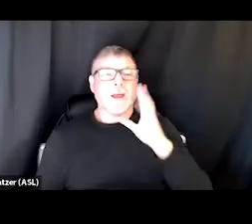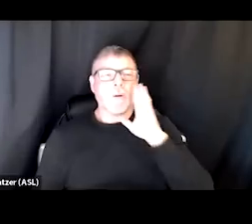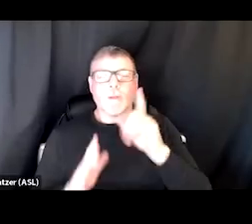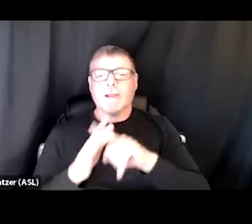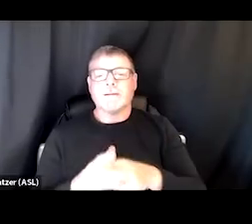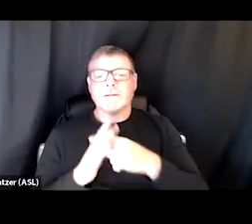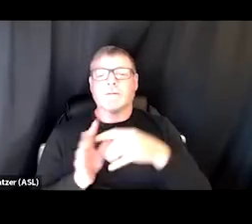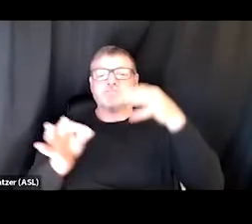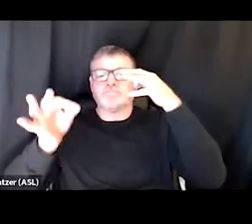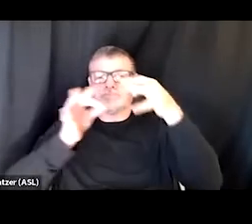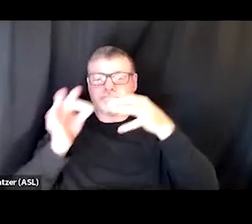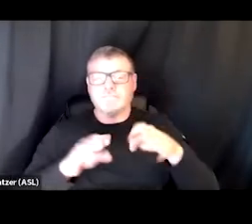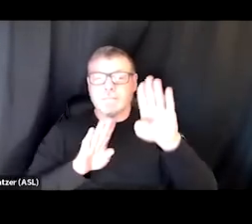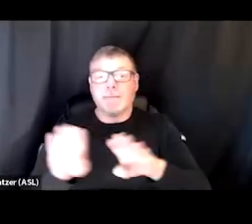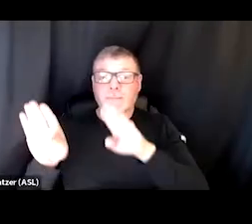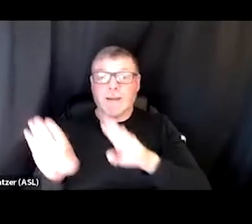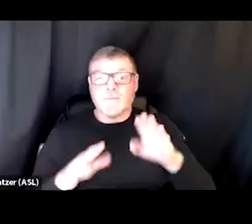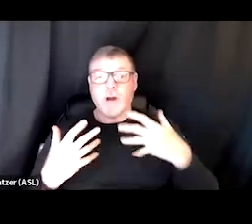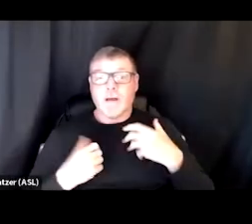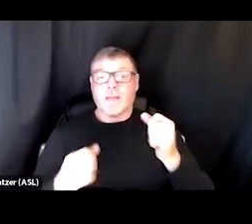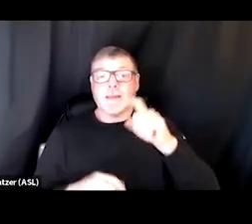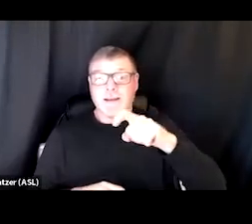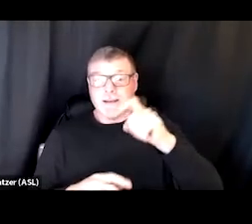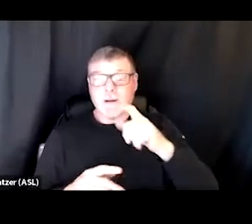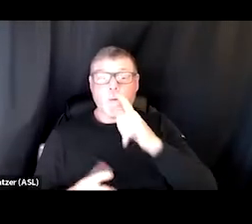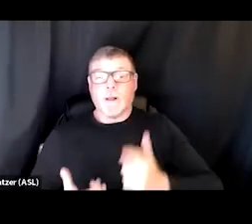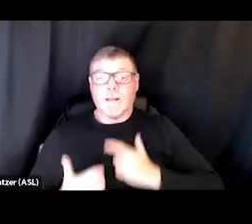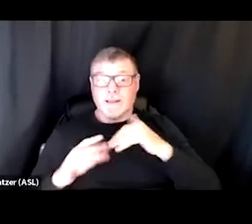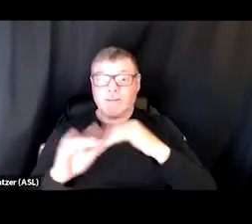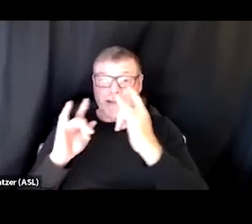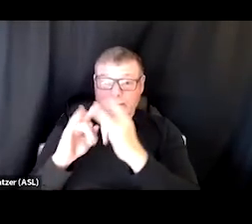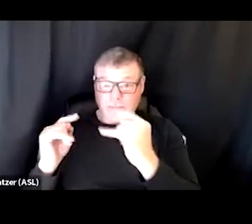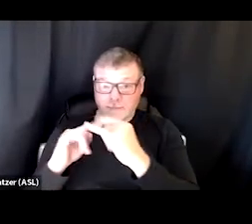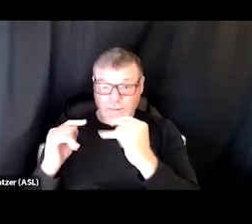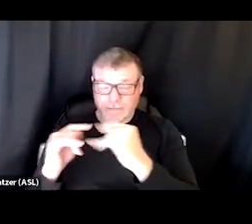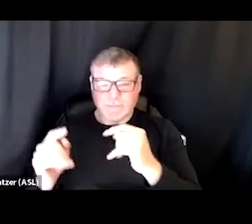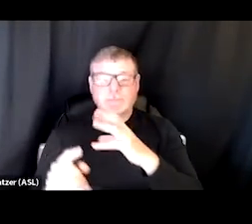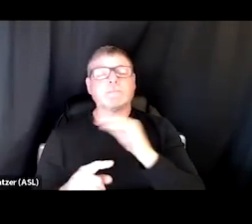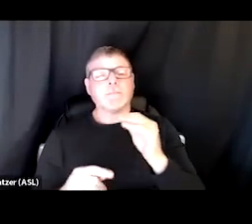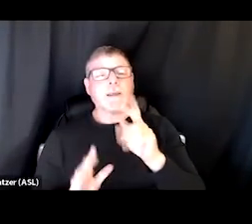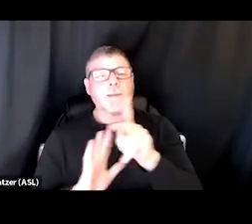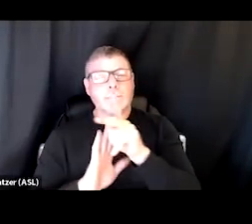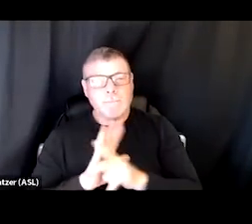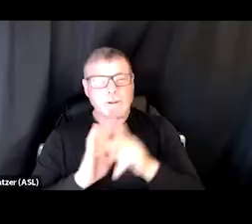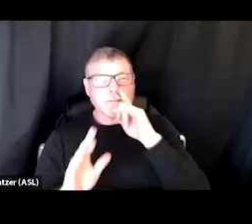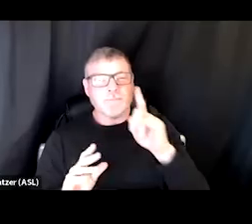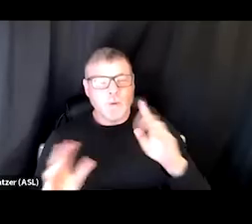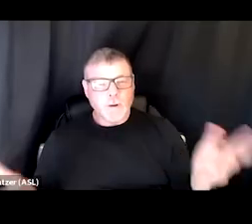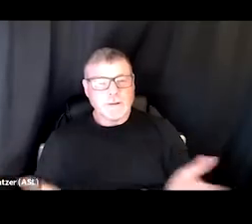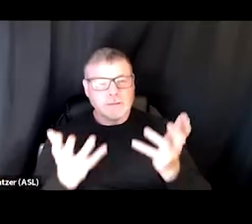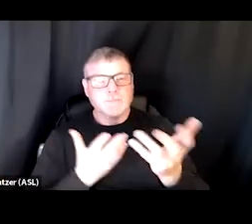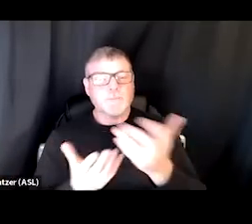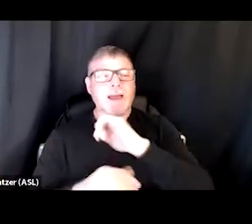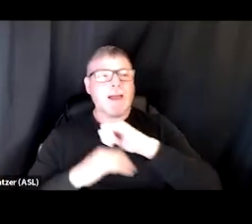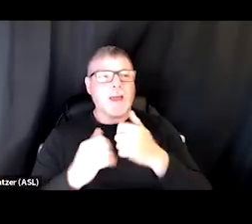of an overview of the behavioral health needs of people living in encampments and cover some principles of engagement and how